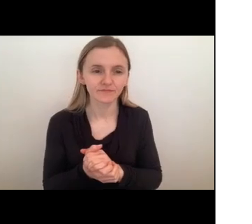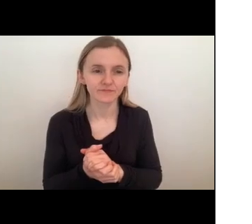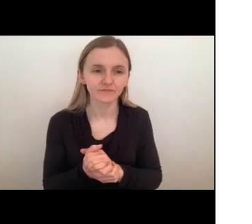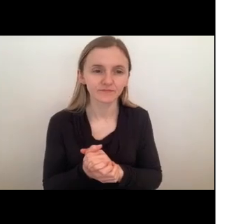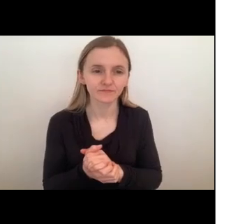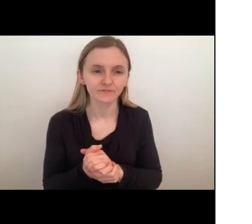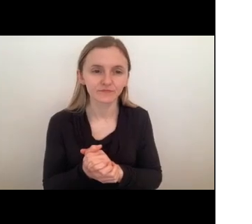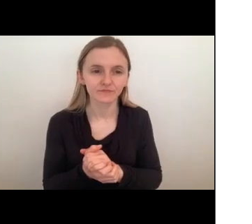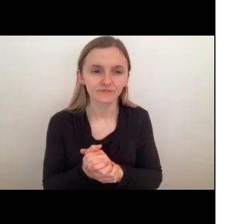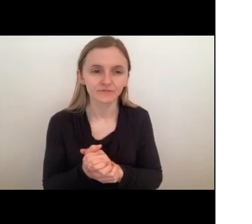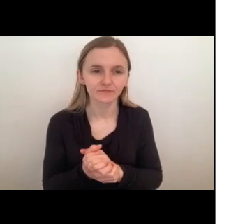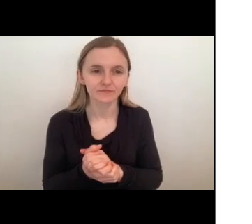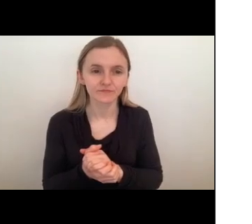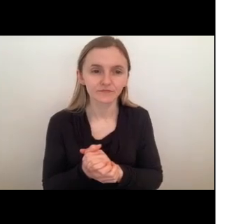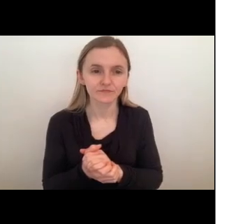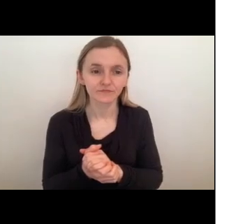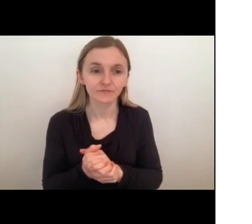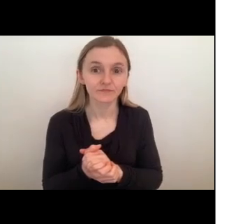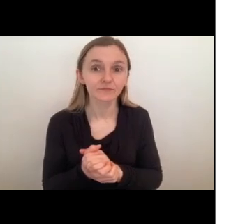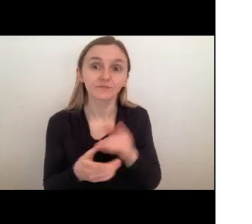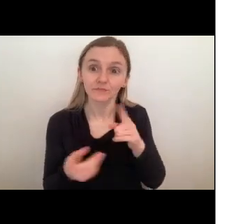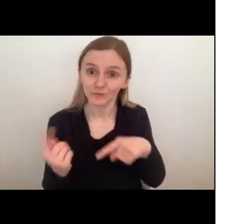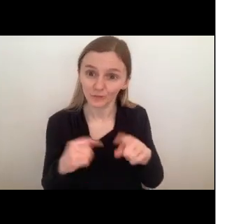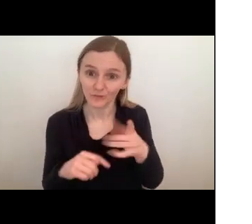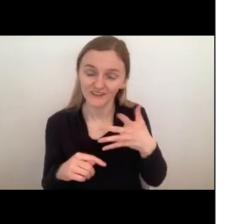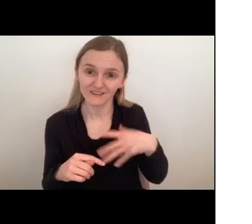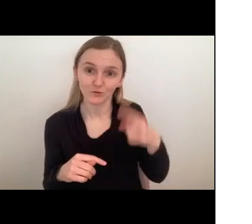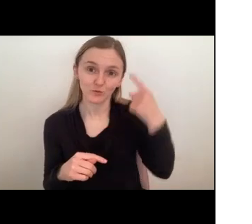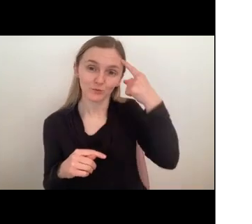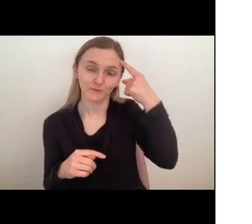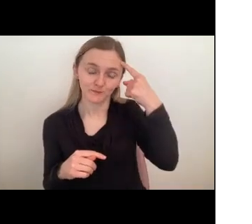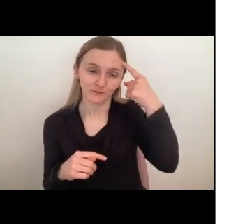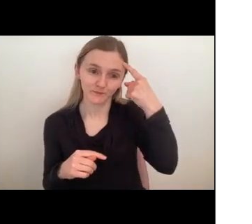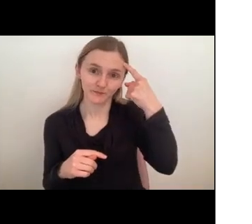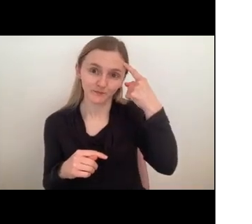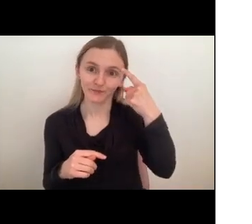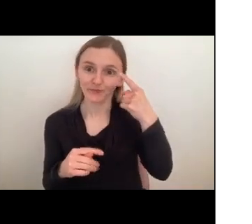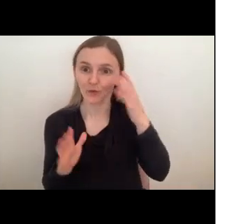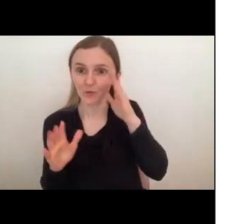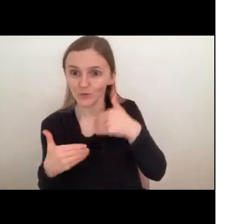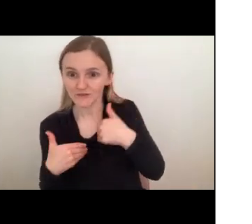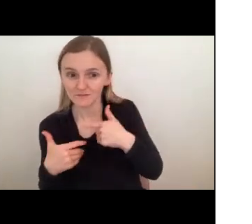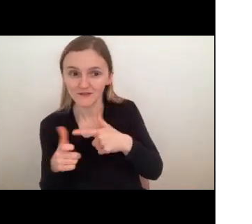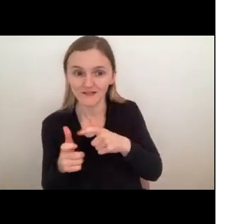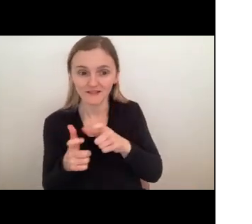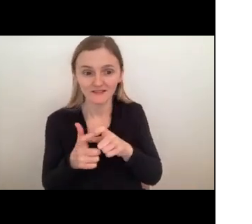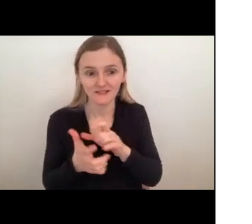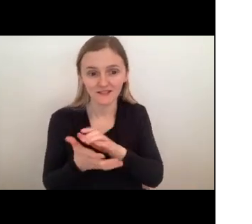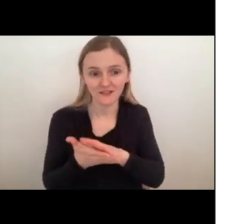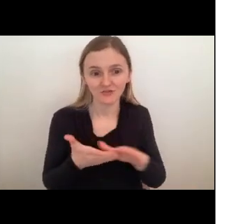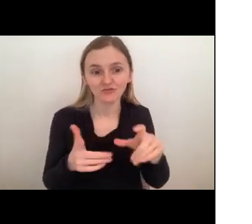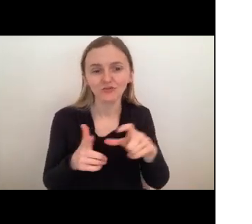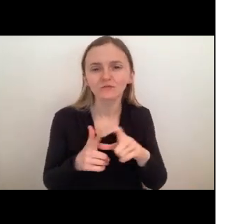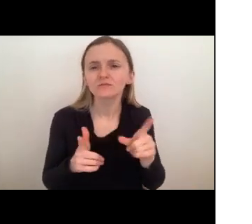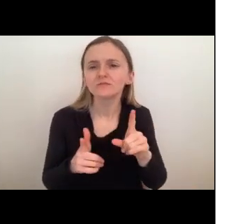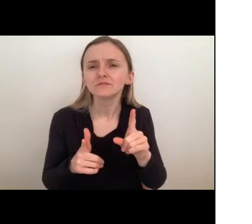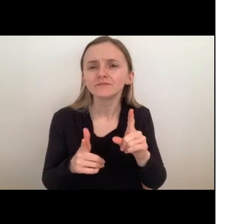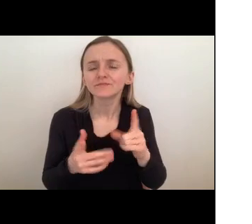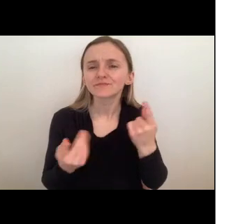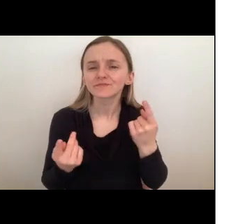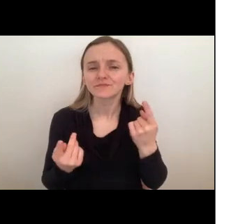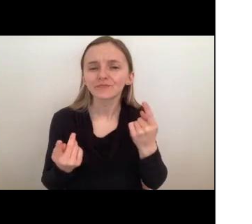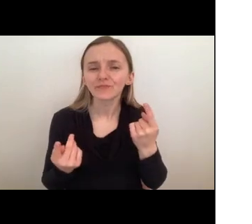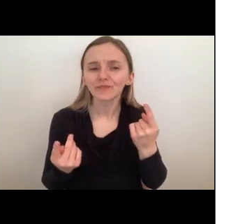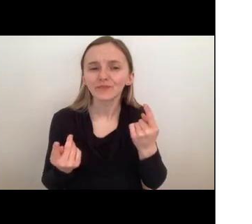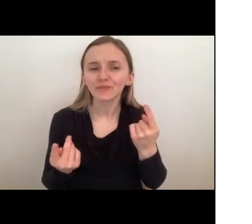Also, something that we need to consider in terms of autism and ADHD is co-occurrence. So co-occurrence is basically having